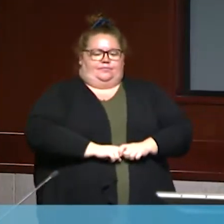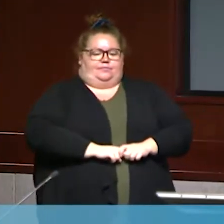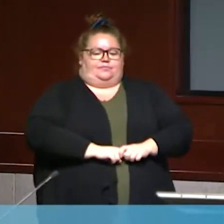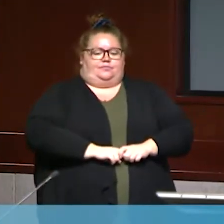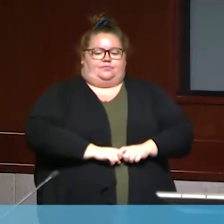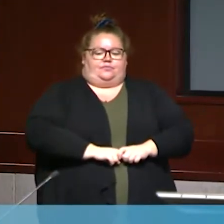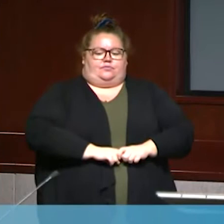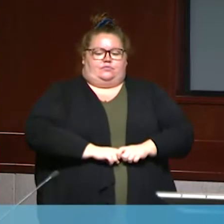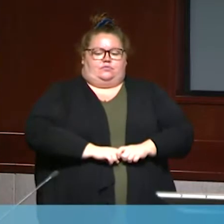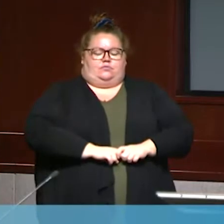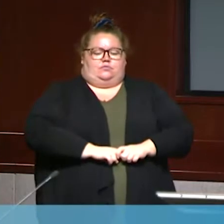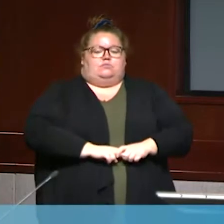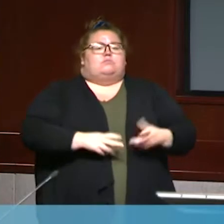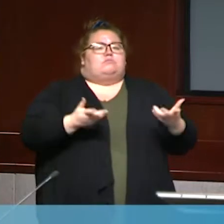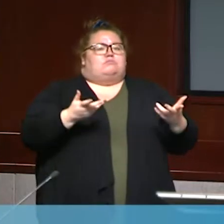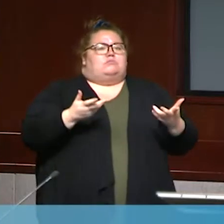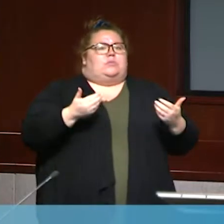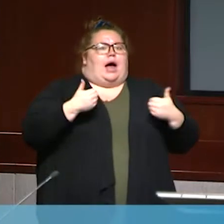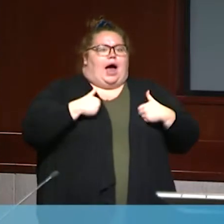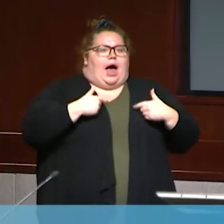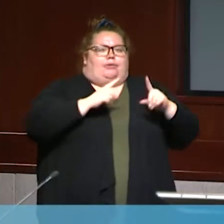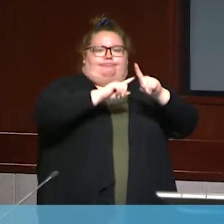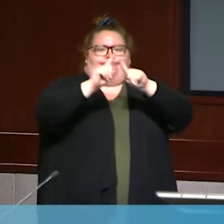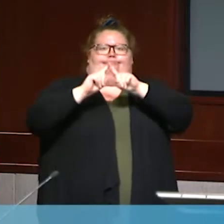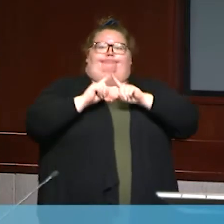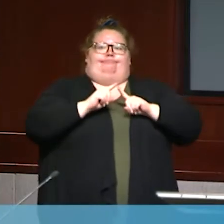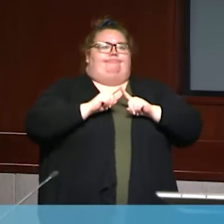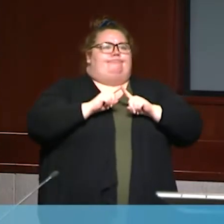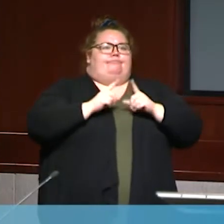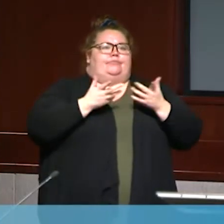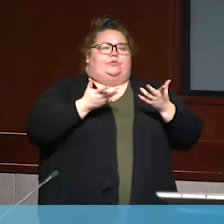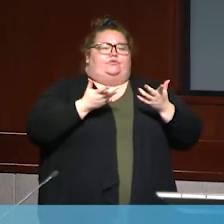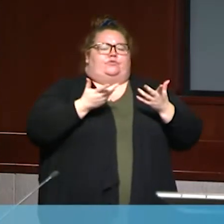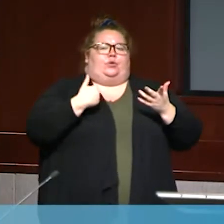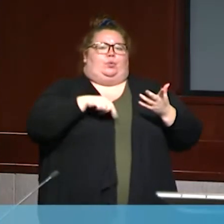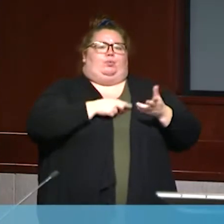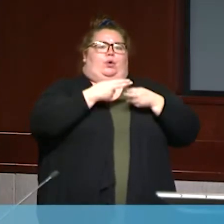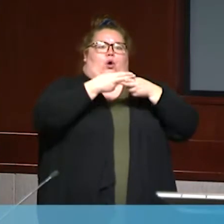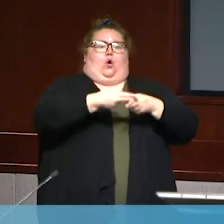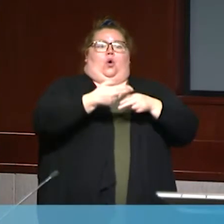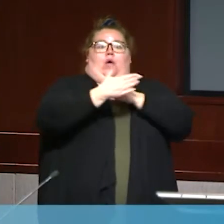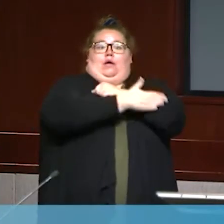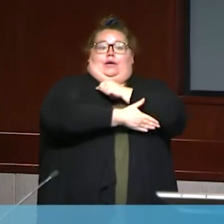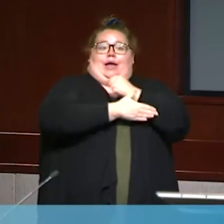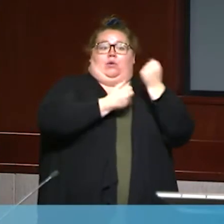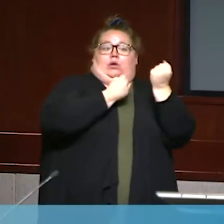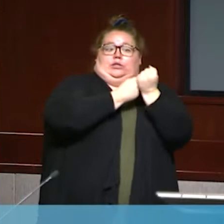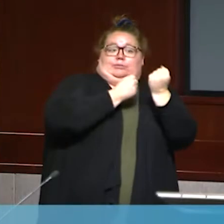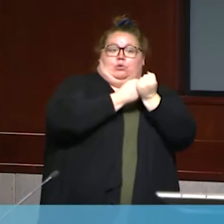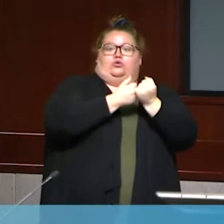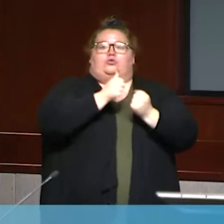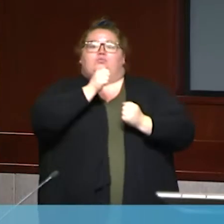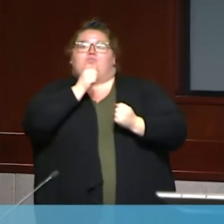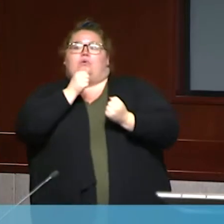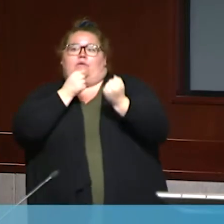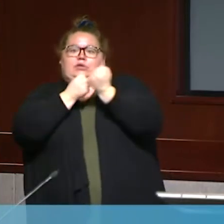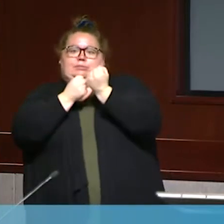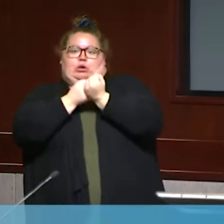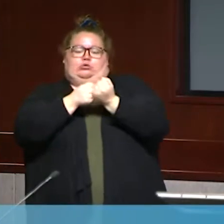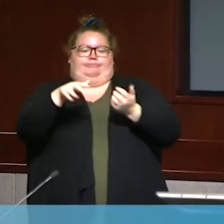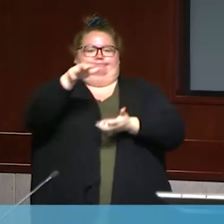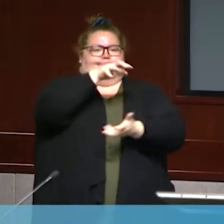So there are a mixture of what we call originally county-sponsored and privately sponsored sites, along